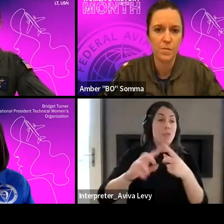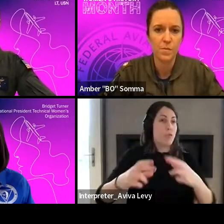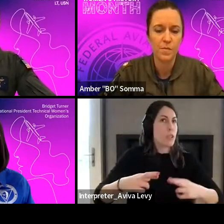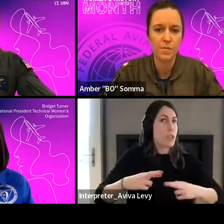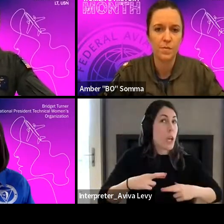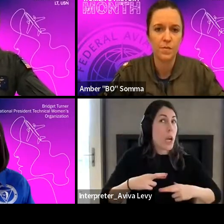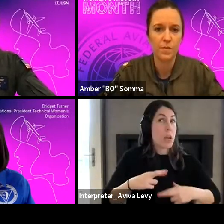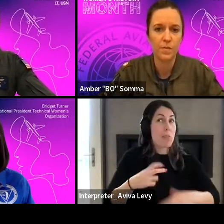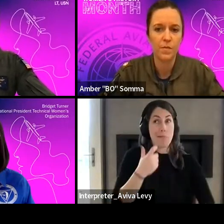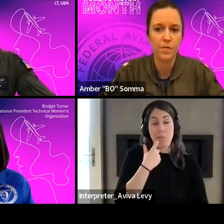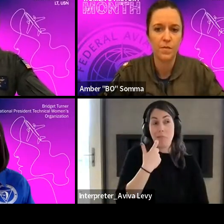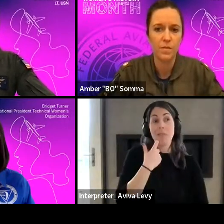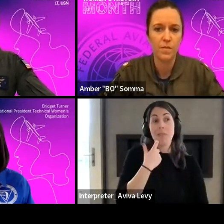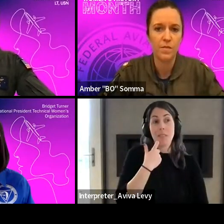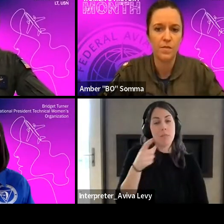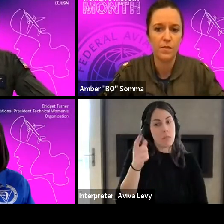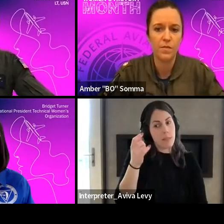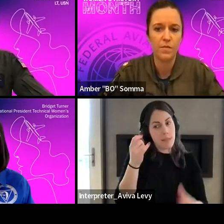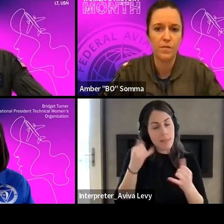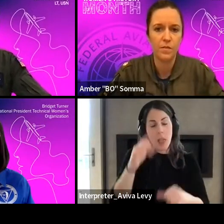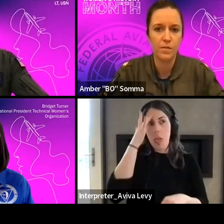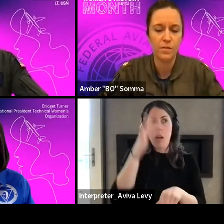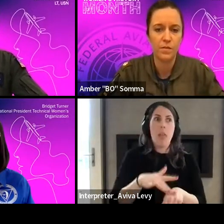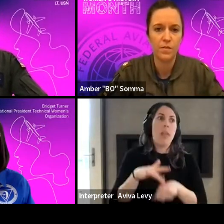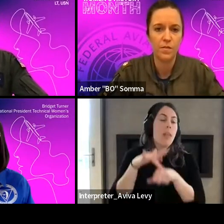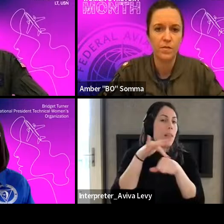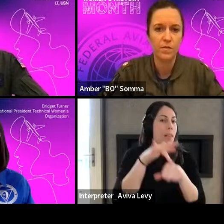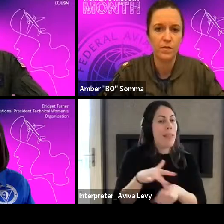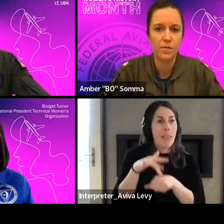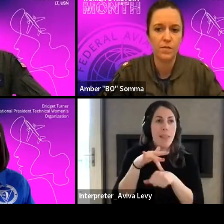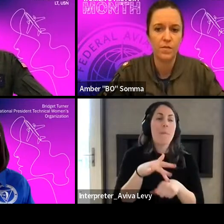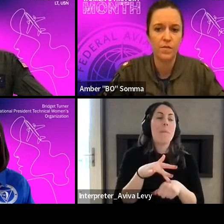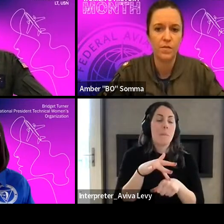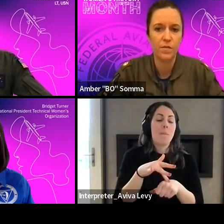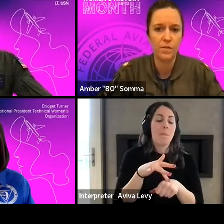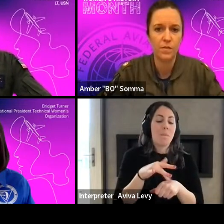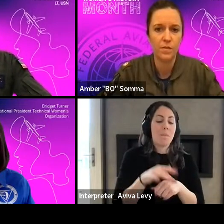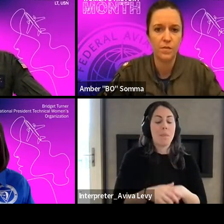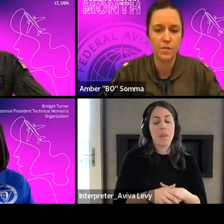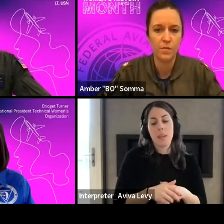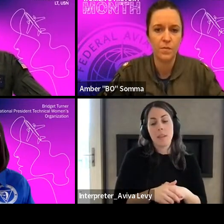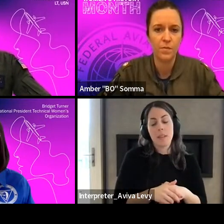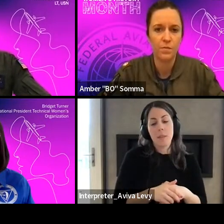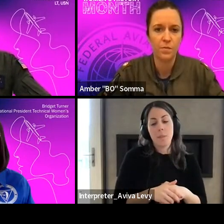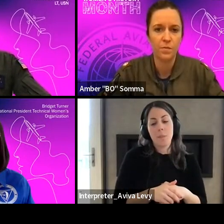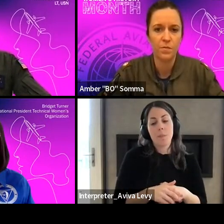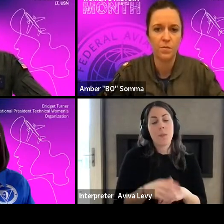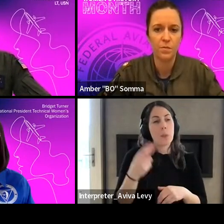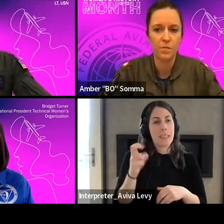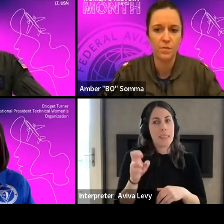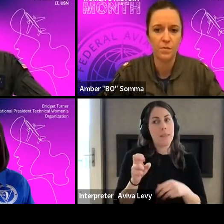very recently, and he's still obsessed with it. And so he